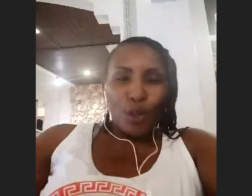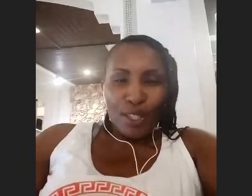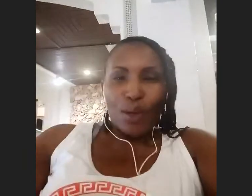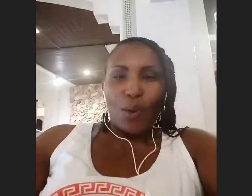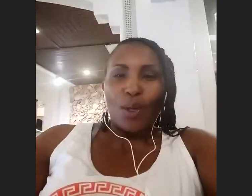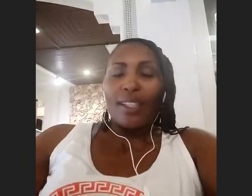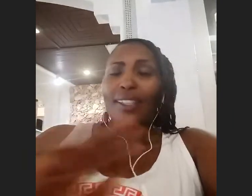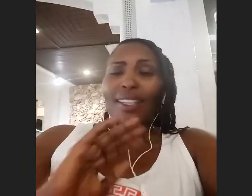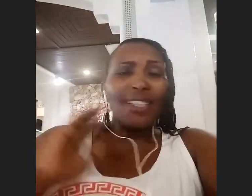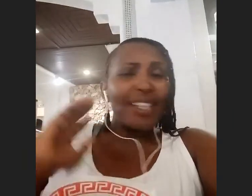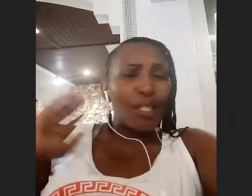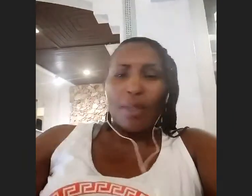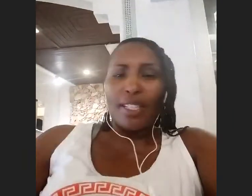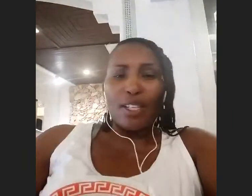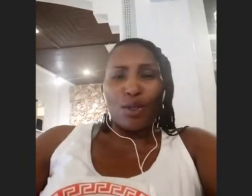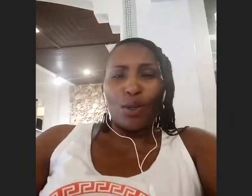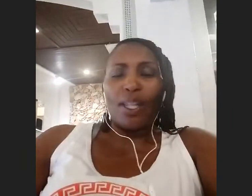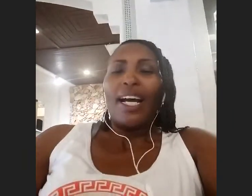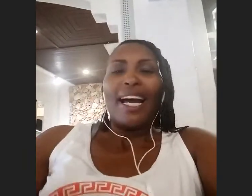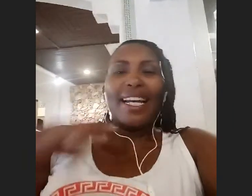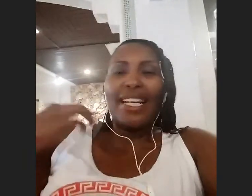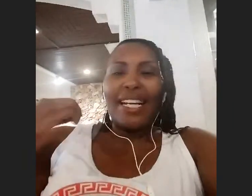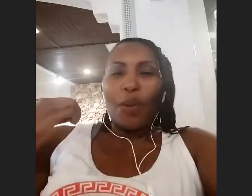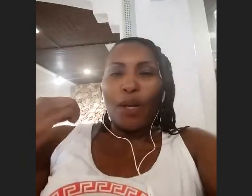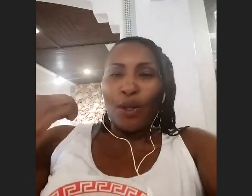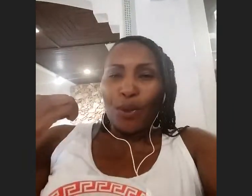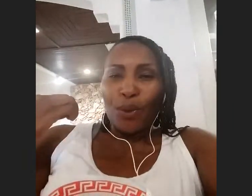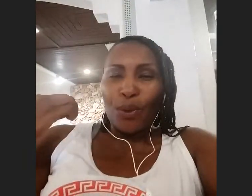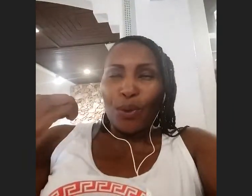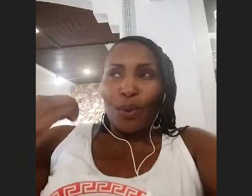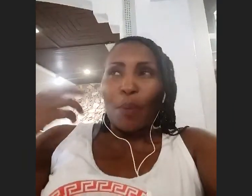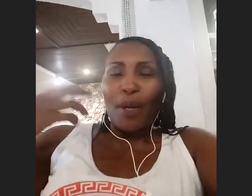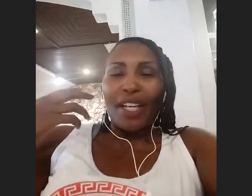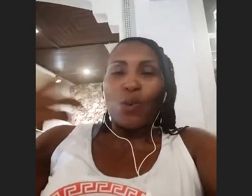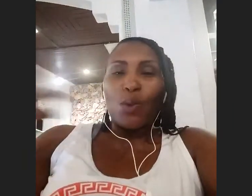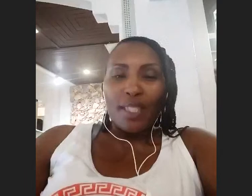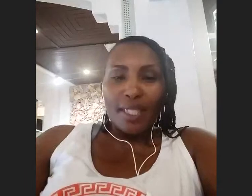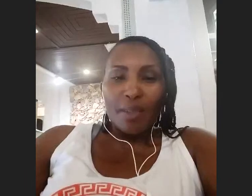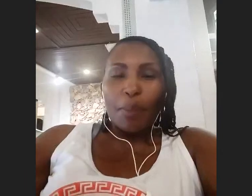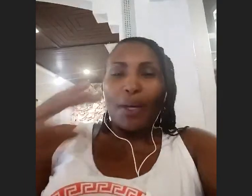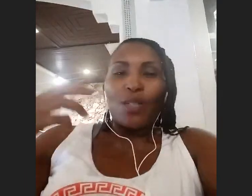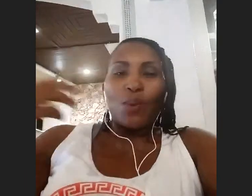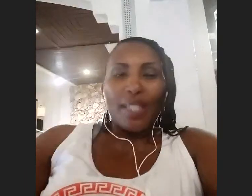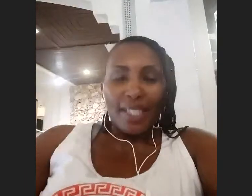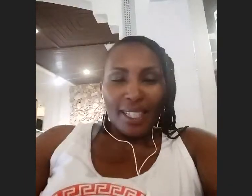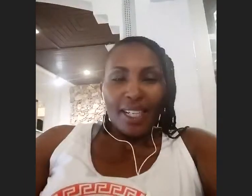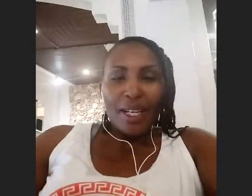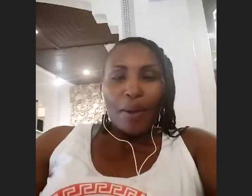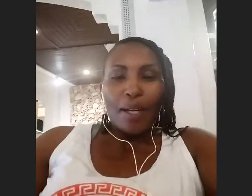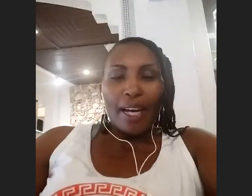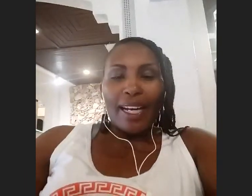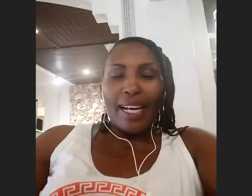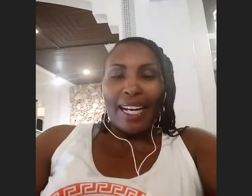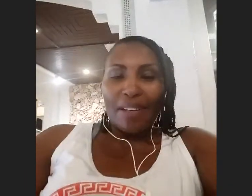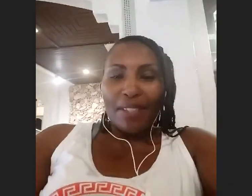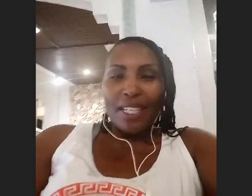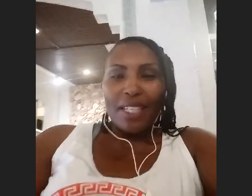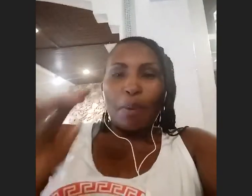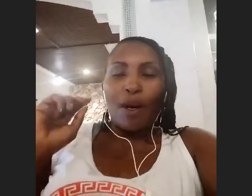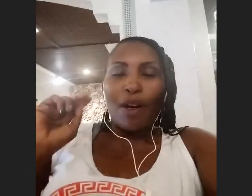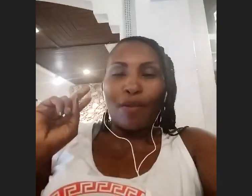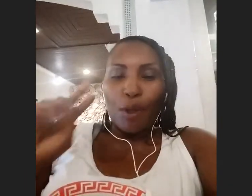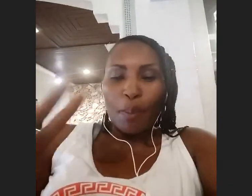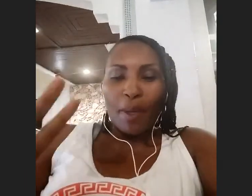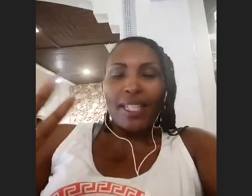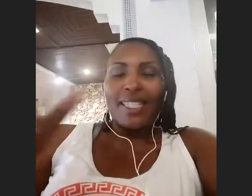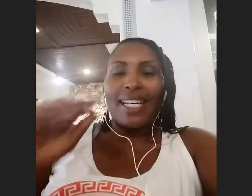or not single, it has to be intentional. And people get wounds, people get wounded. And like I have said,